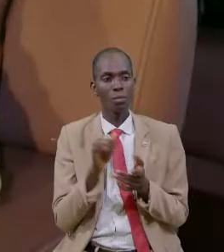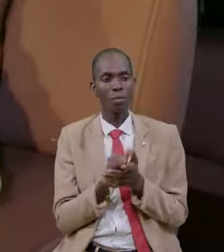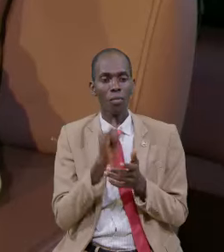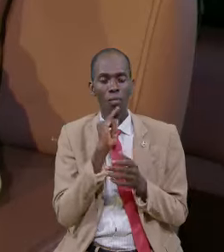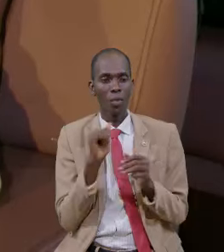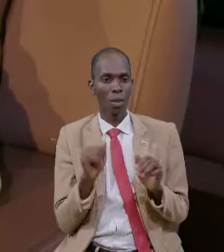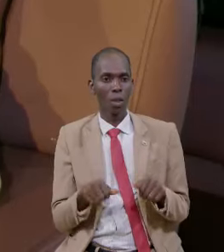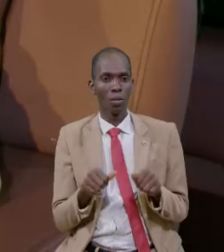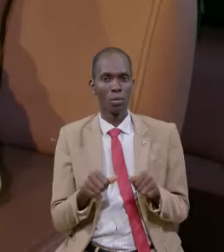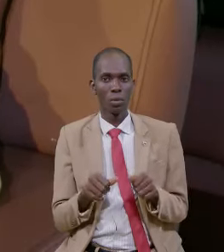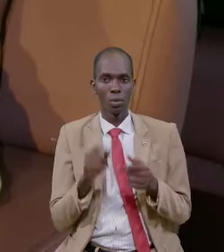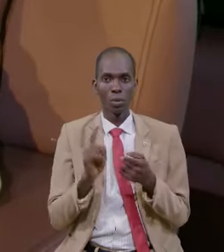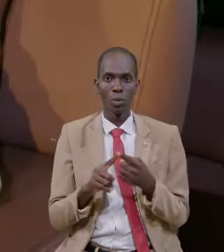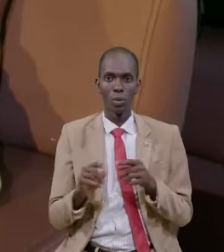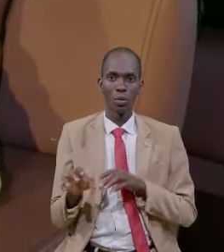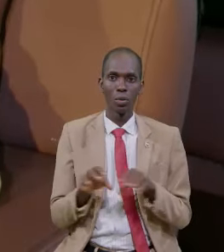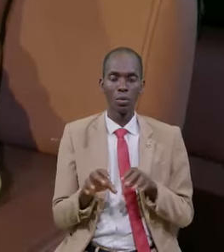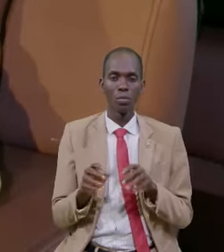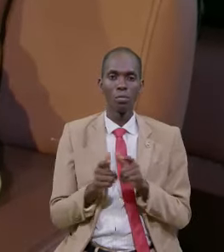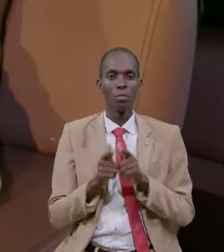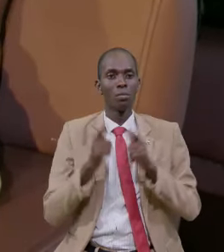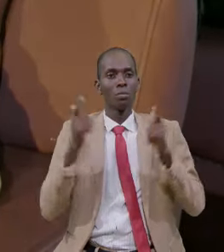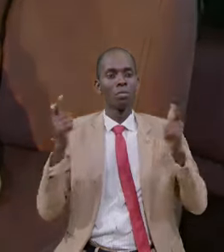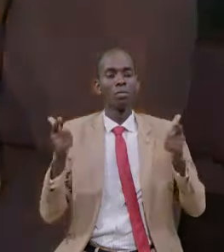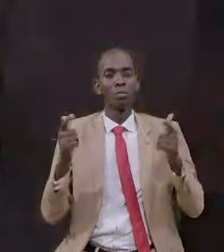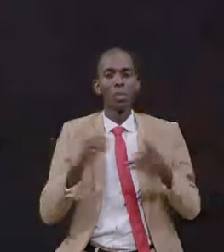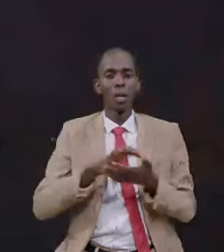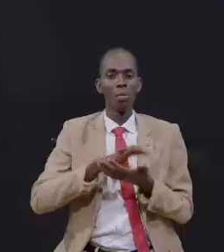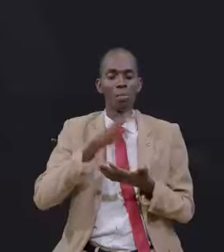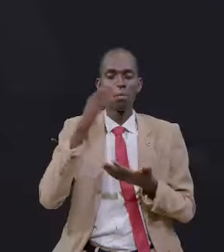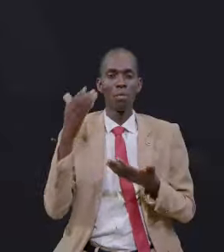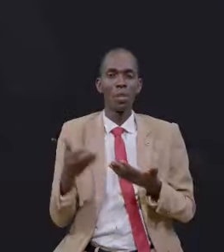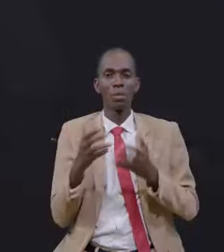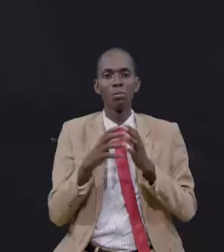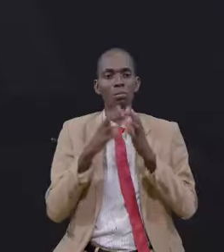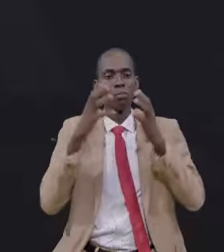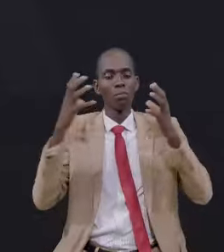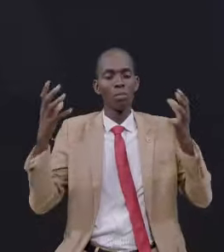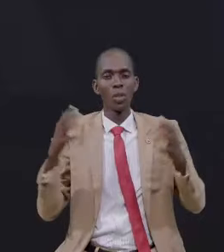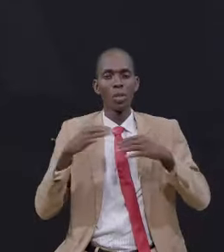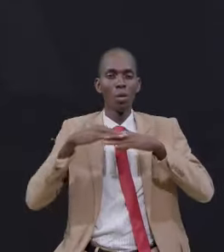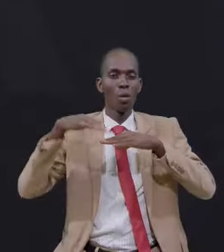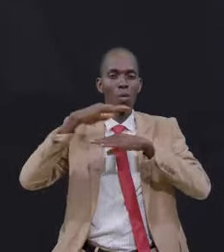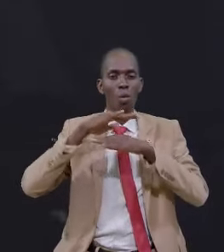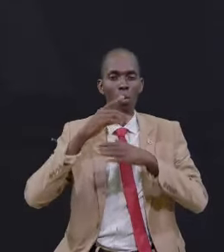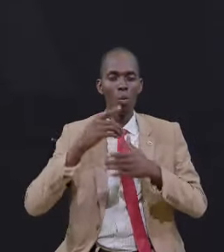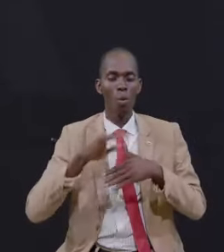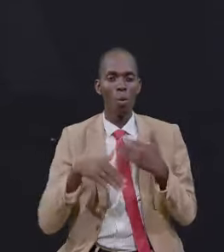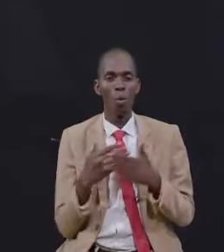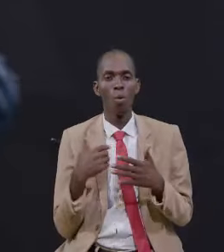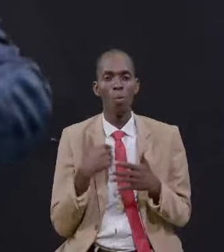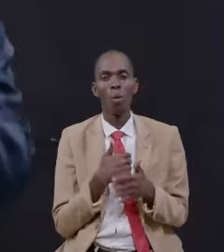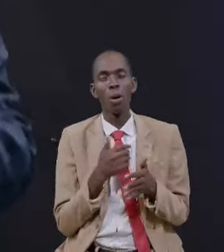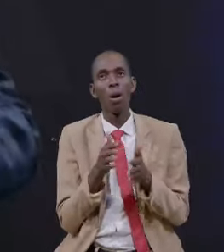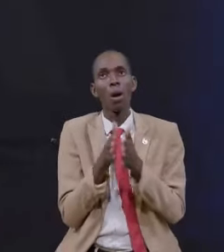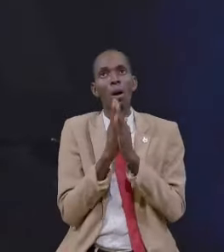do exceeding abundantly above all we ask or think. It